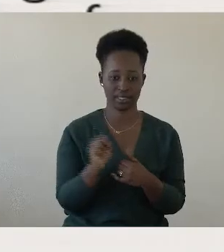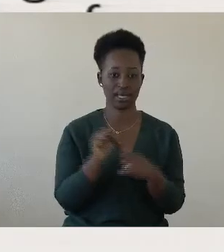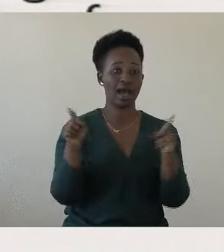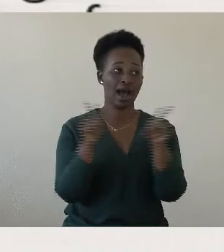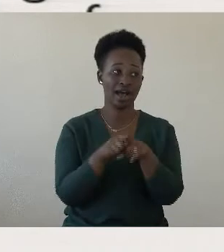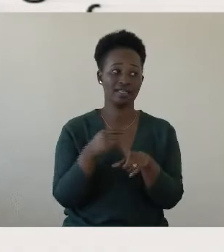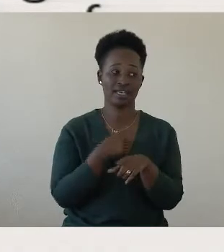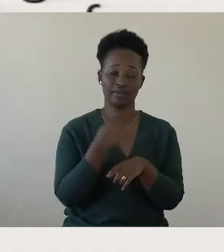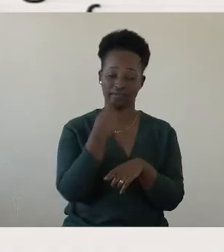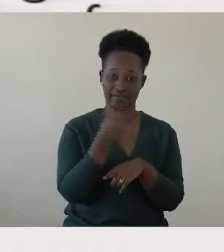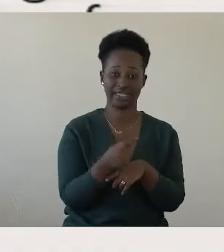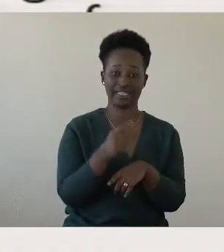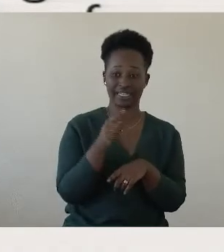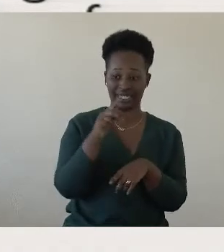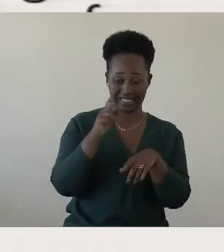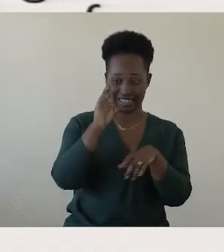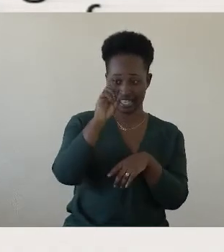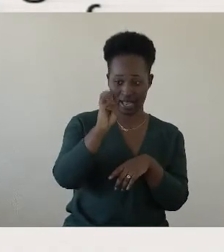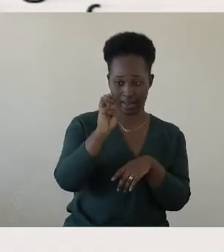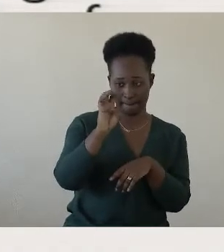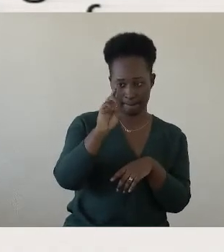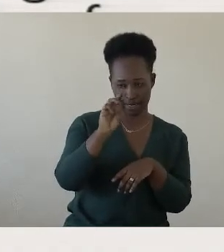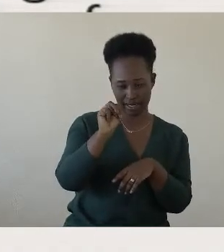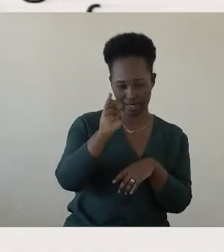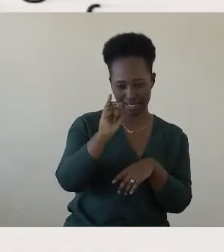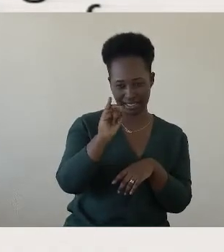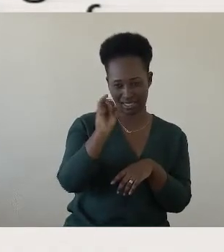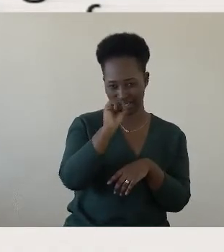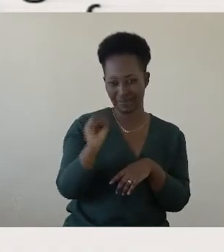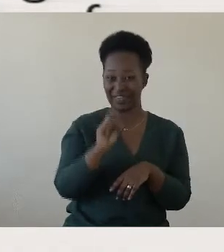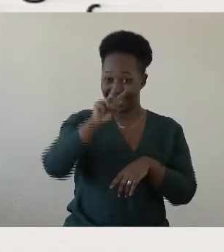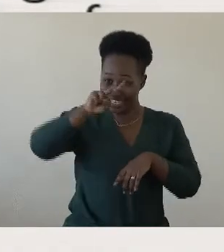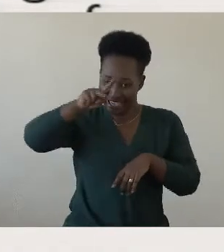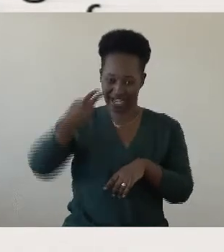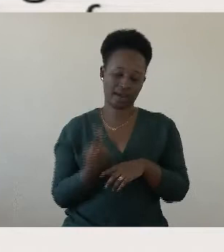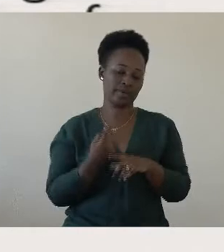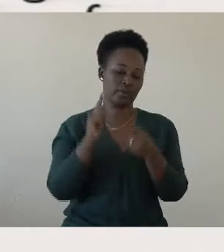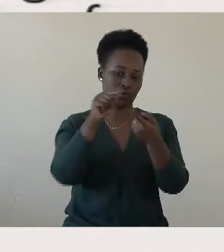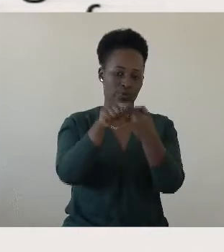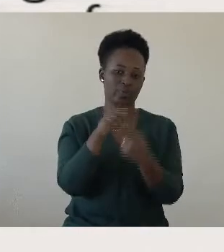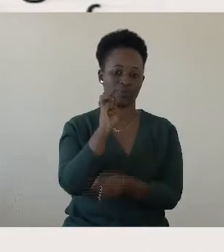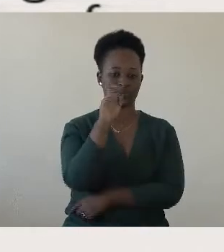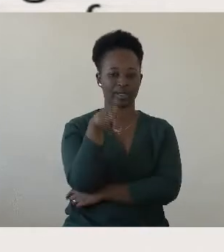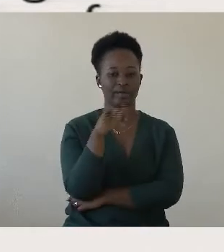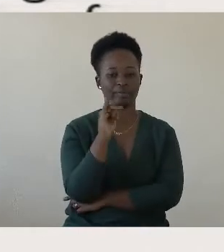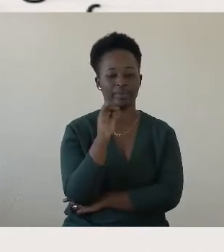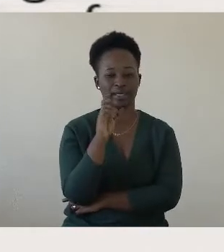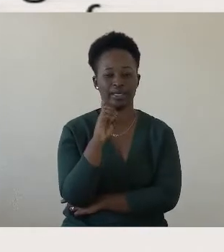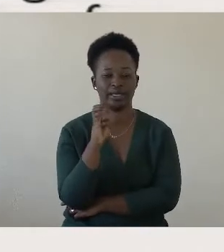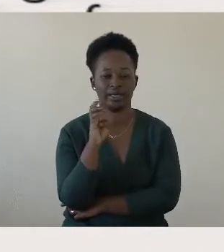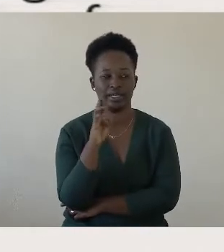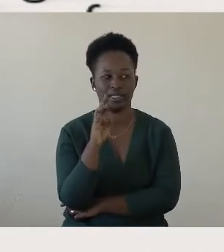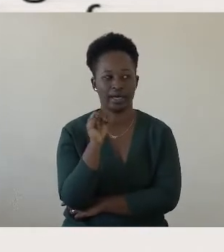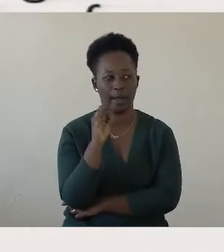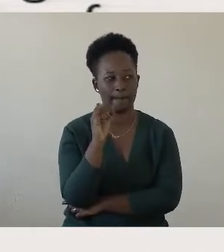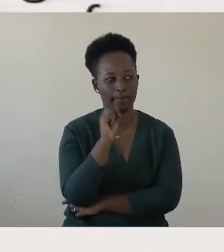dermis is the second to epidermis. We have, unlike the epidermis, the dermis, or the lower layer of the